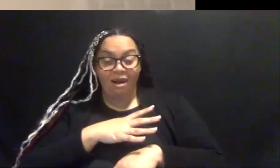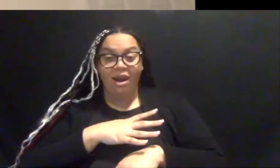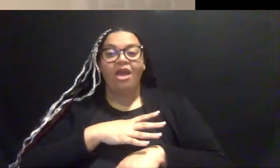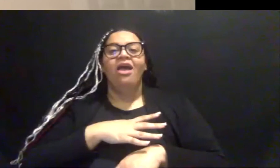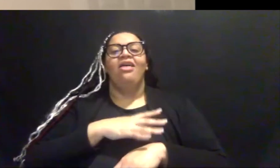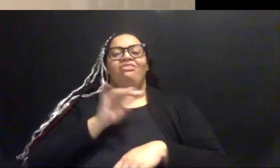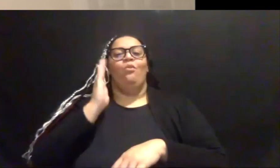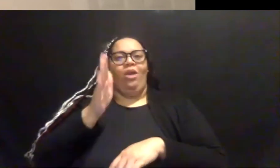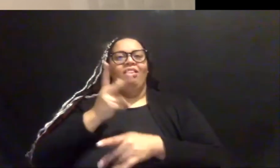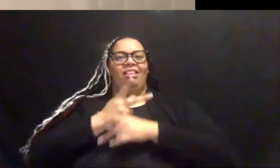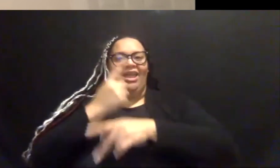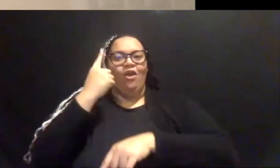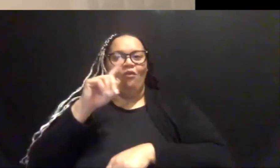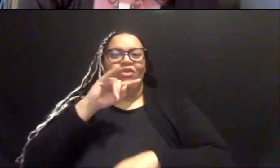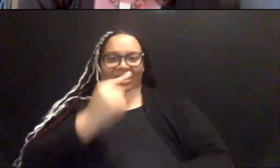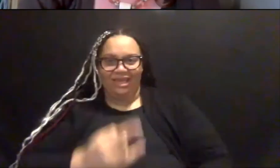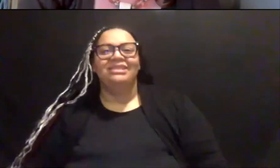kids. Yeah.